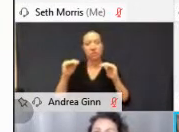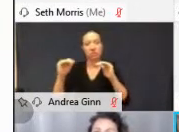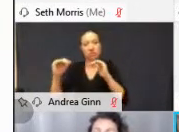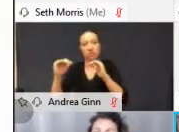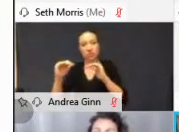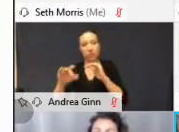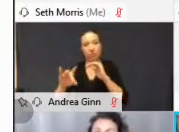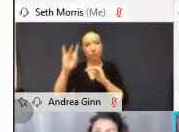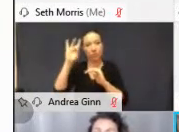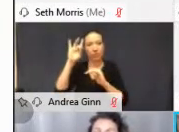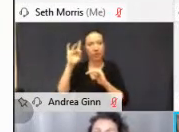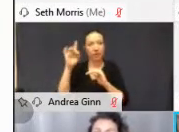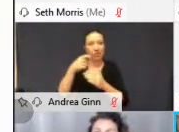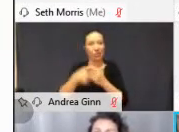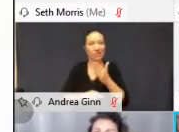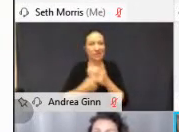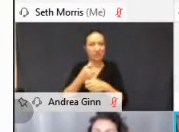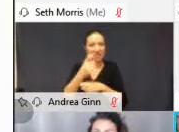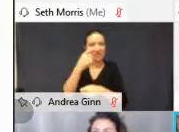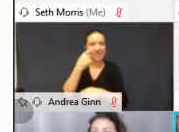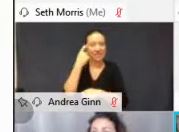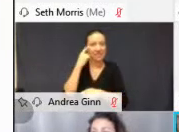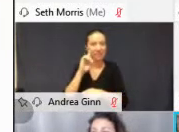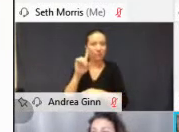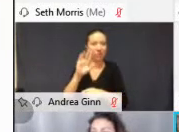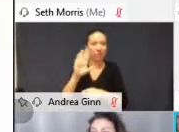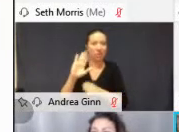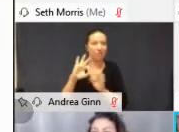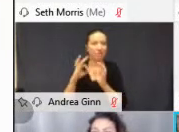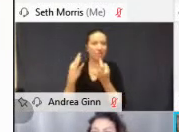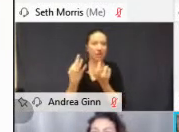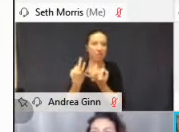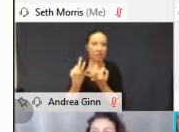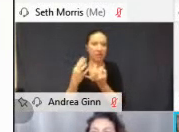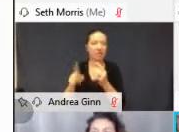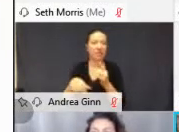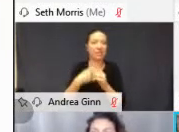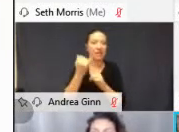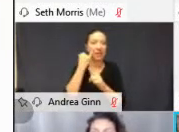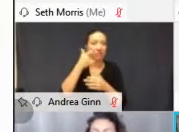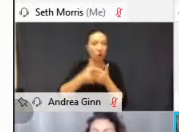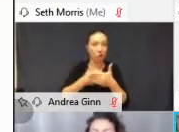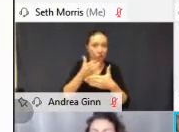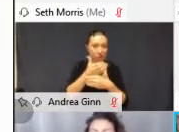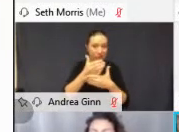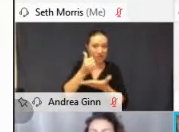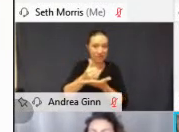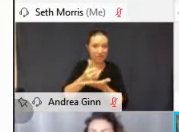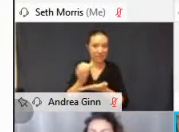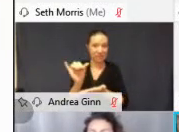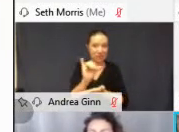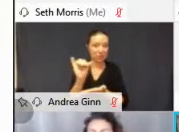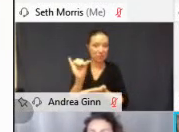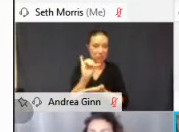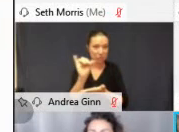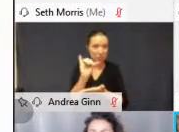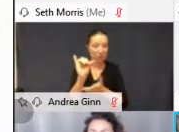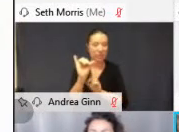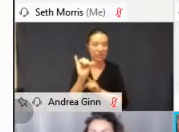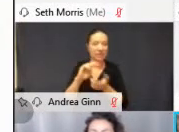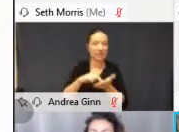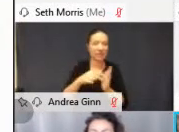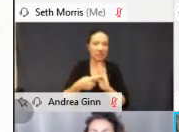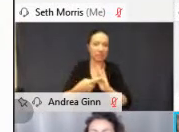their family budget. And then if we were to layer cost sharing assistance, as we're doing here in this option, we're going to